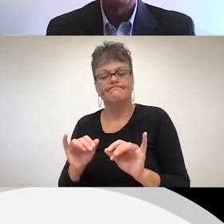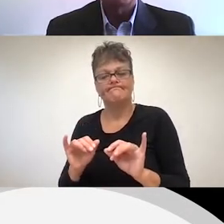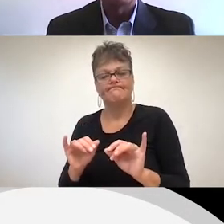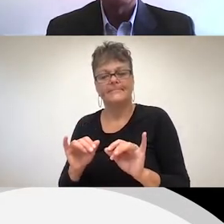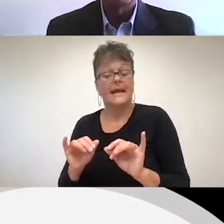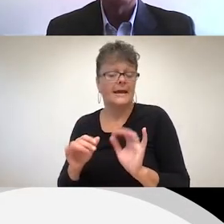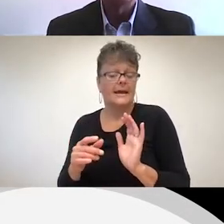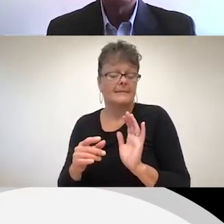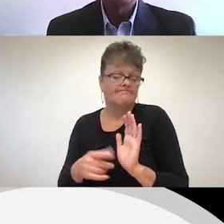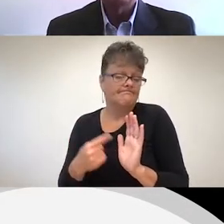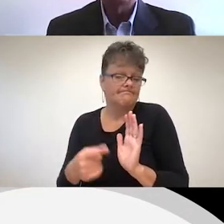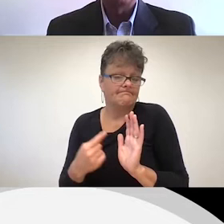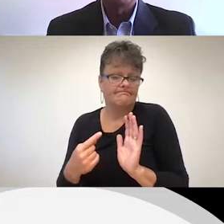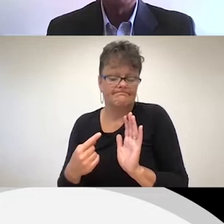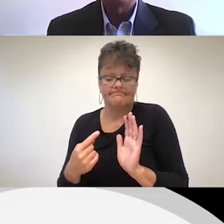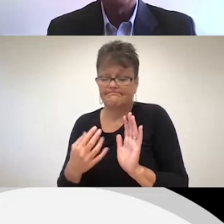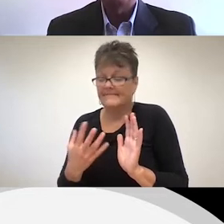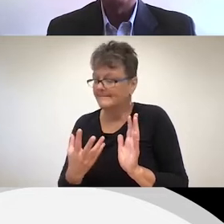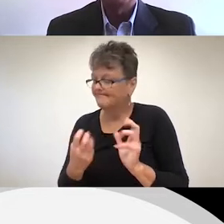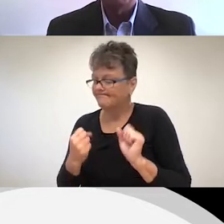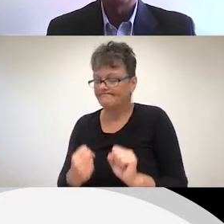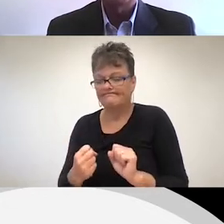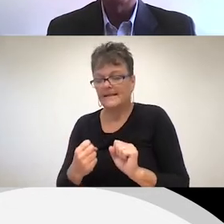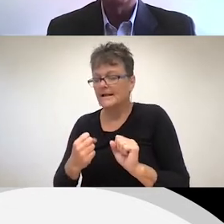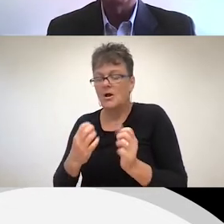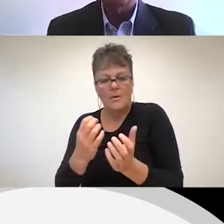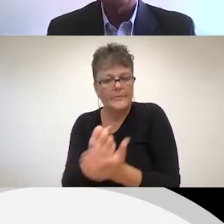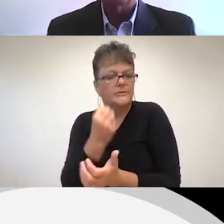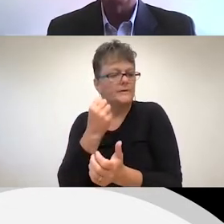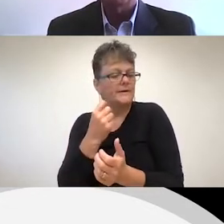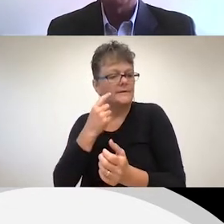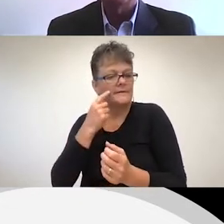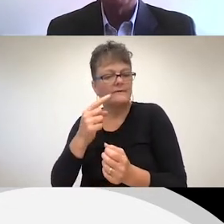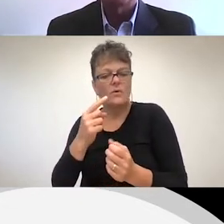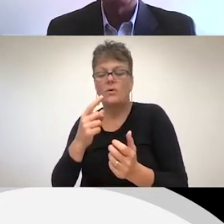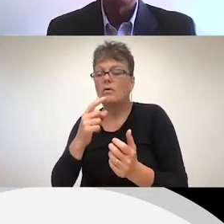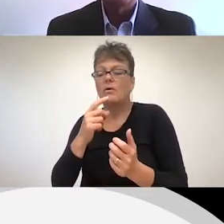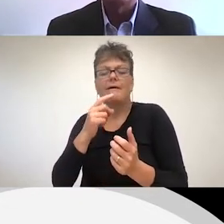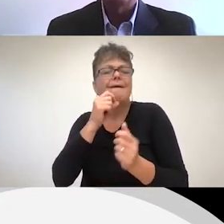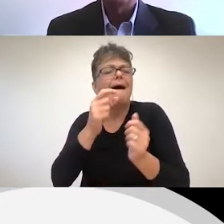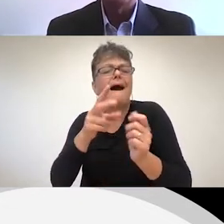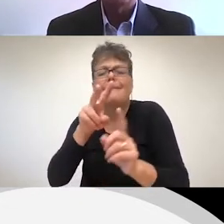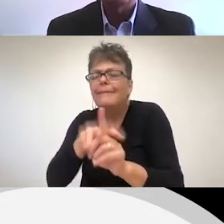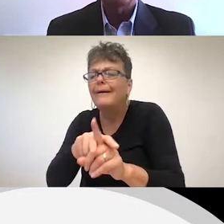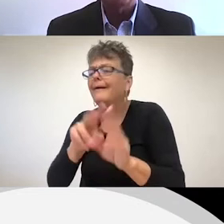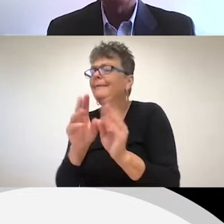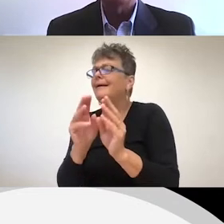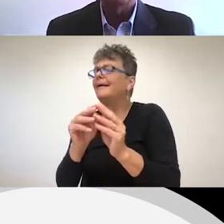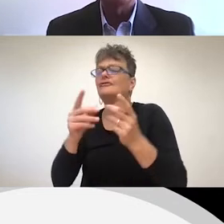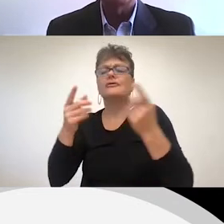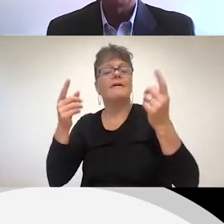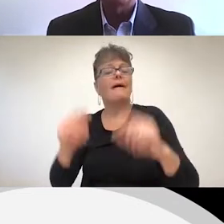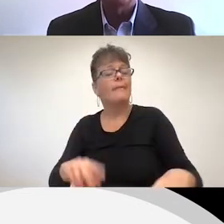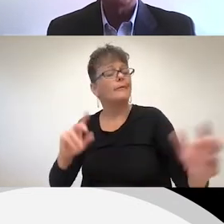miss the opportunities for us to have those unscheduled connections and conversations and those moments that just